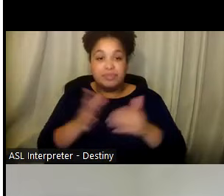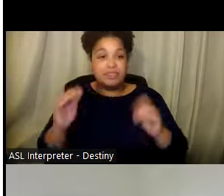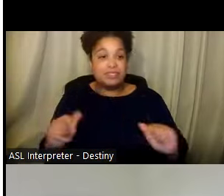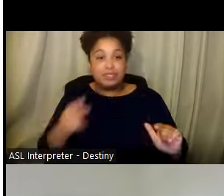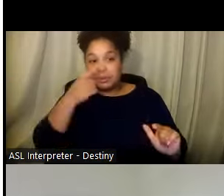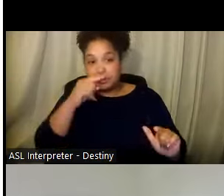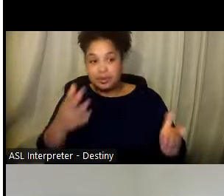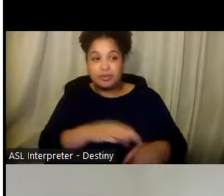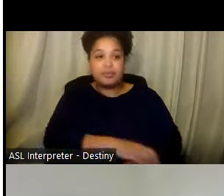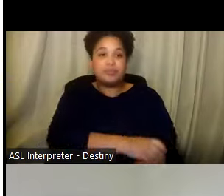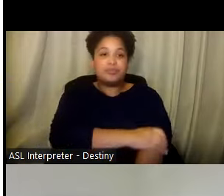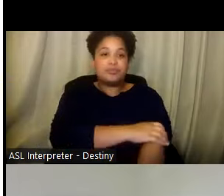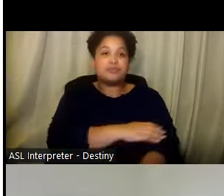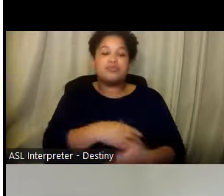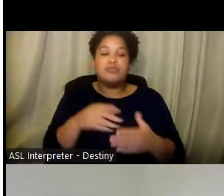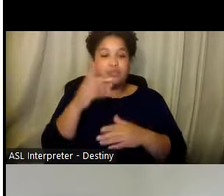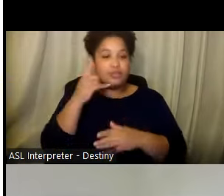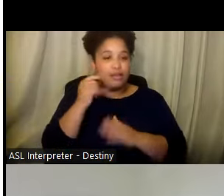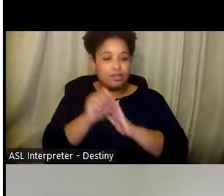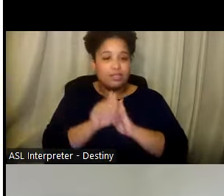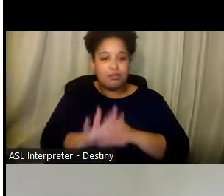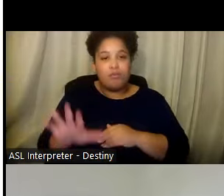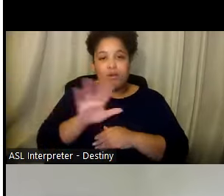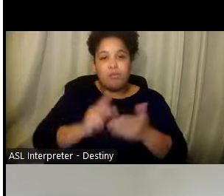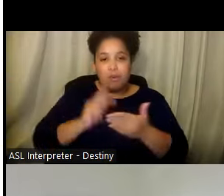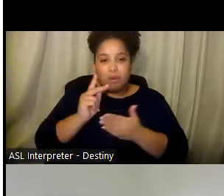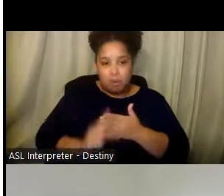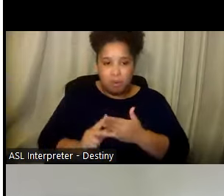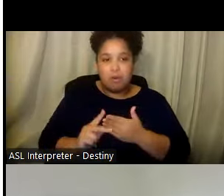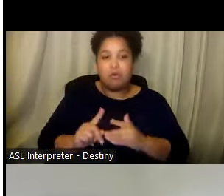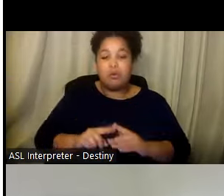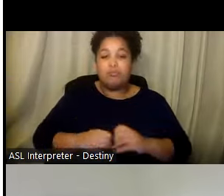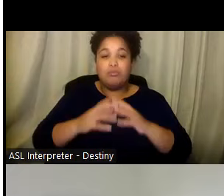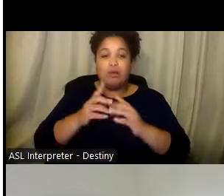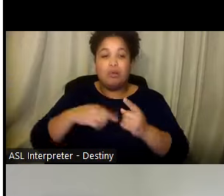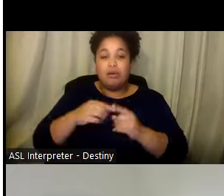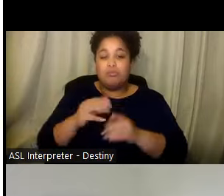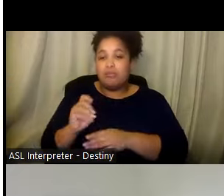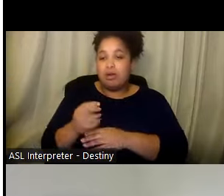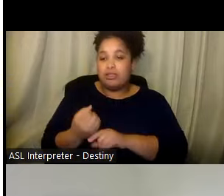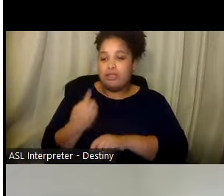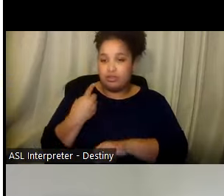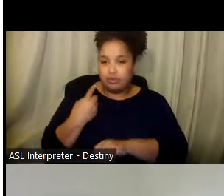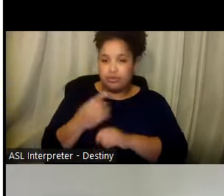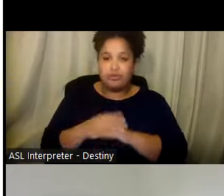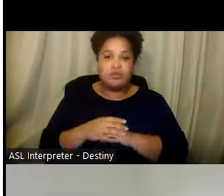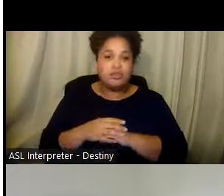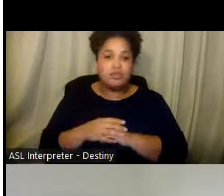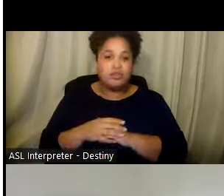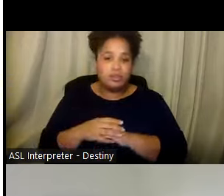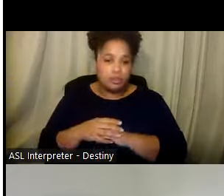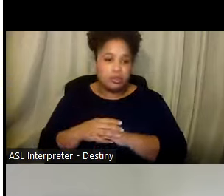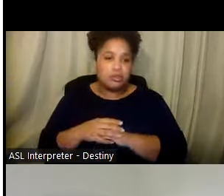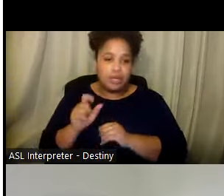So we are a California statewide program. Again, we officially launched in March of last year, but again, we had